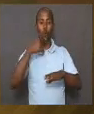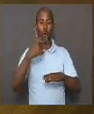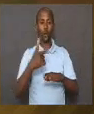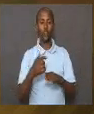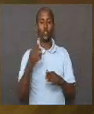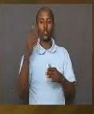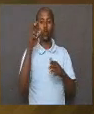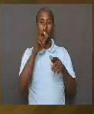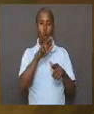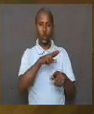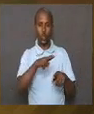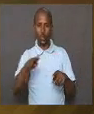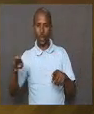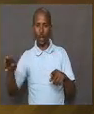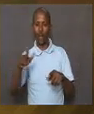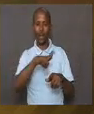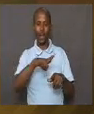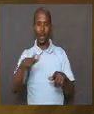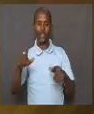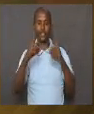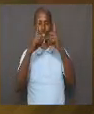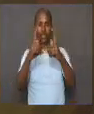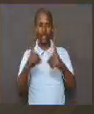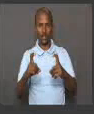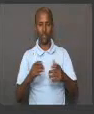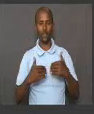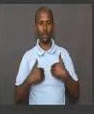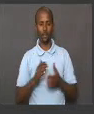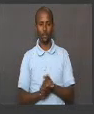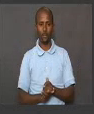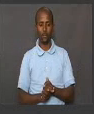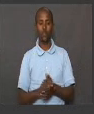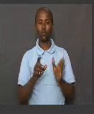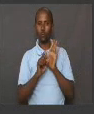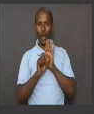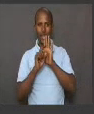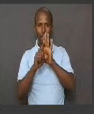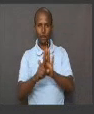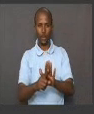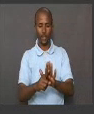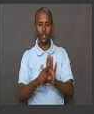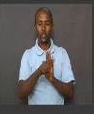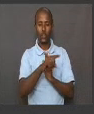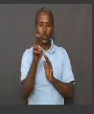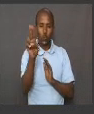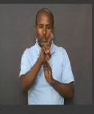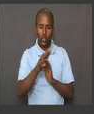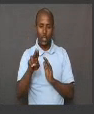the horizontal line test. For instance, using